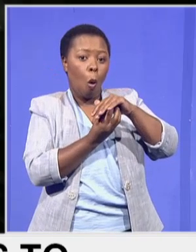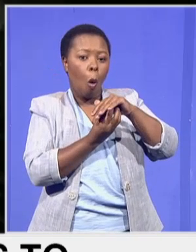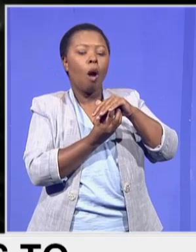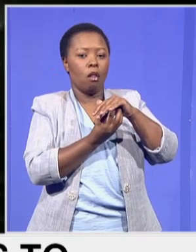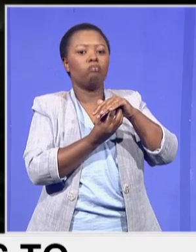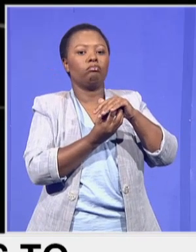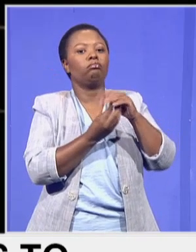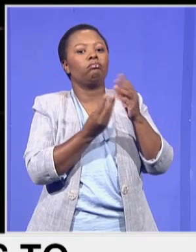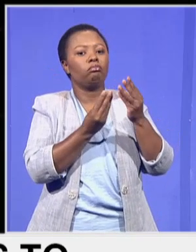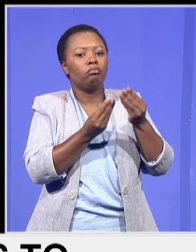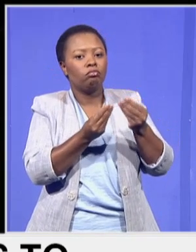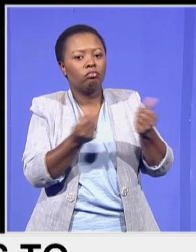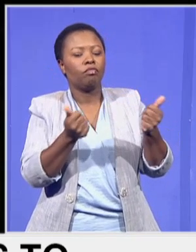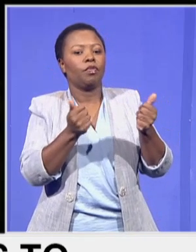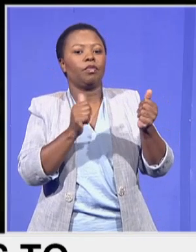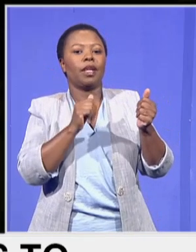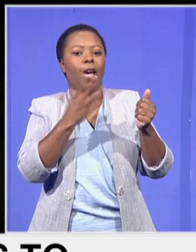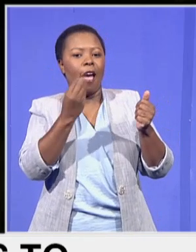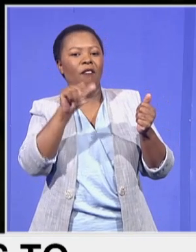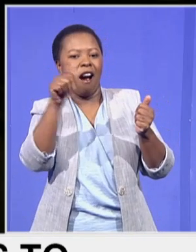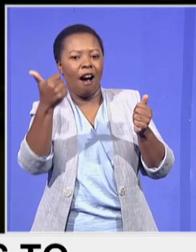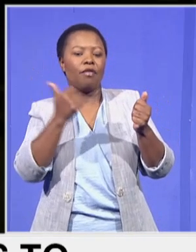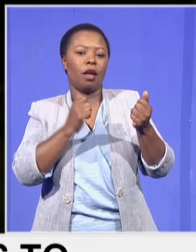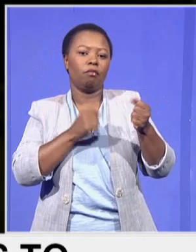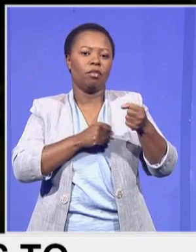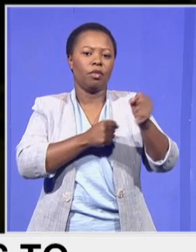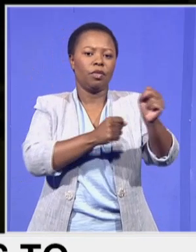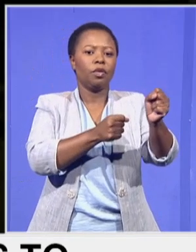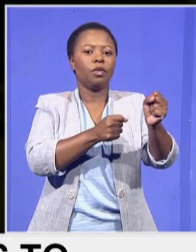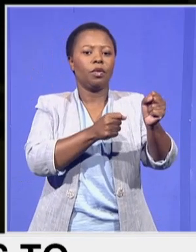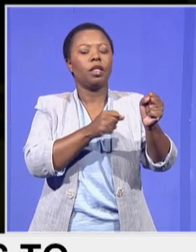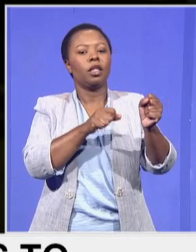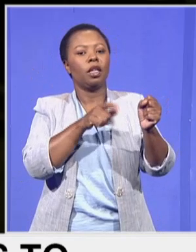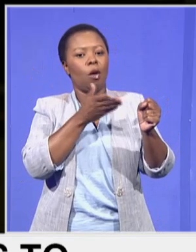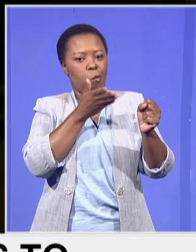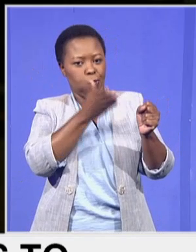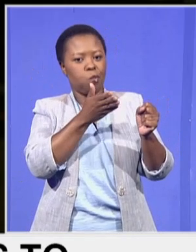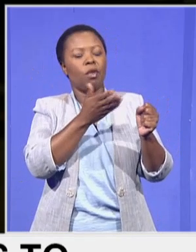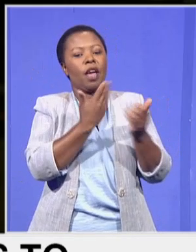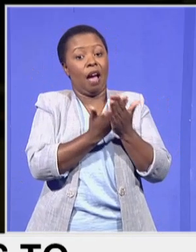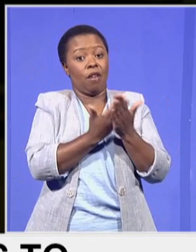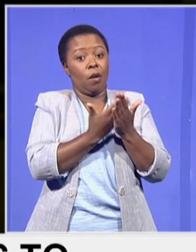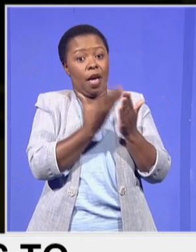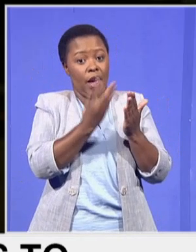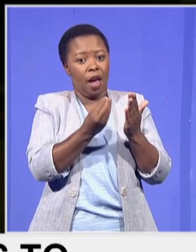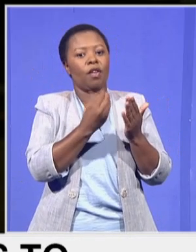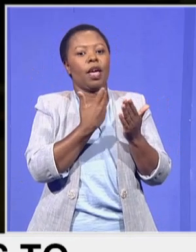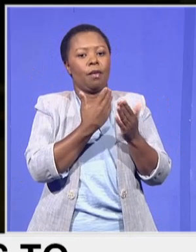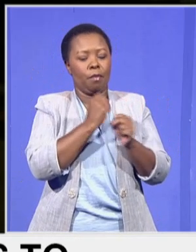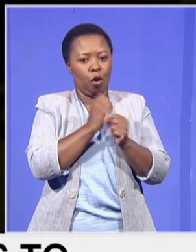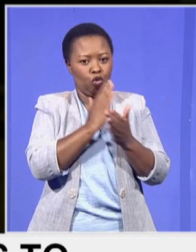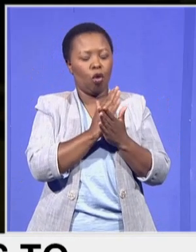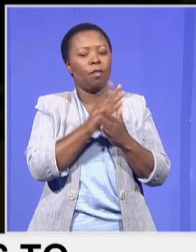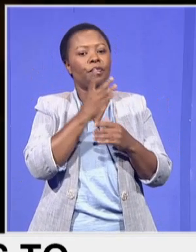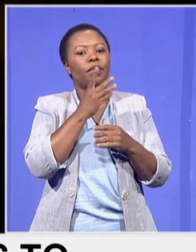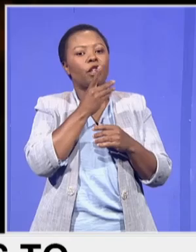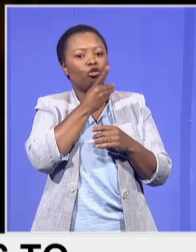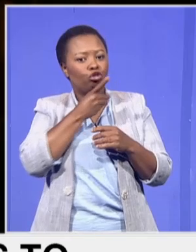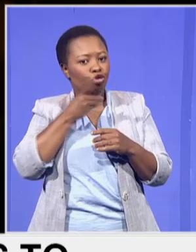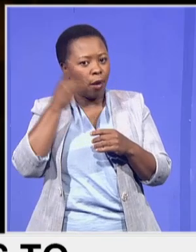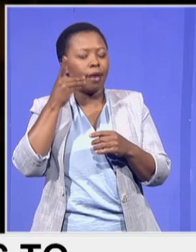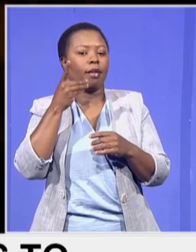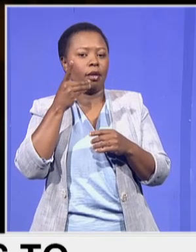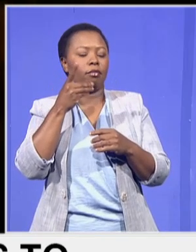having strategic and live piles available that can actually deal with the wetter product. Yeah,